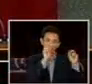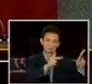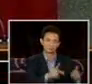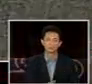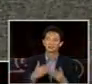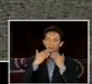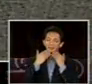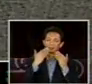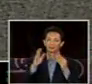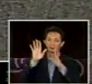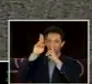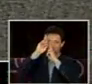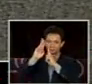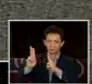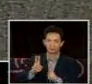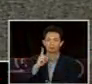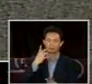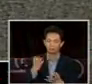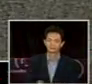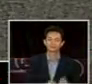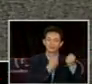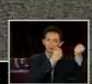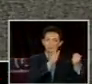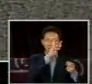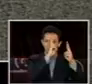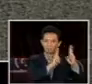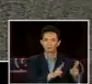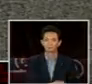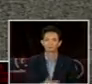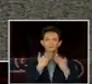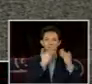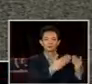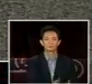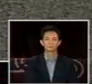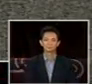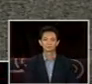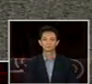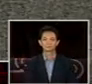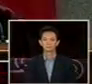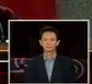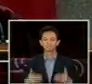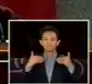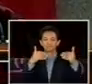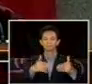you, Your Honor. I was making that as a suggestion only, Your Honor. Thank you. Proceed.